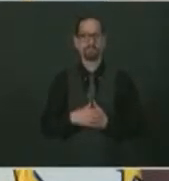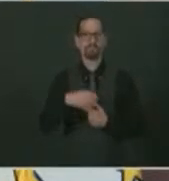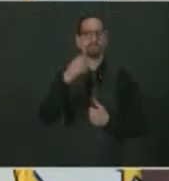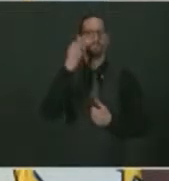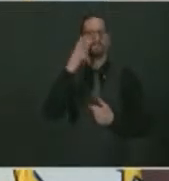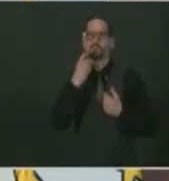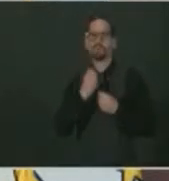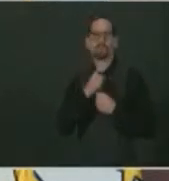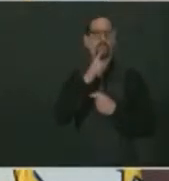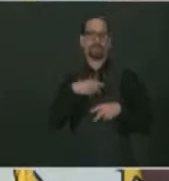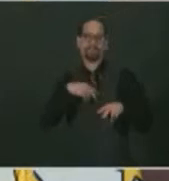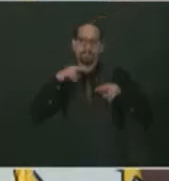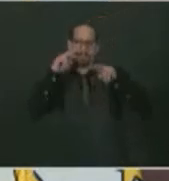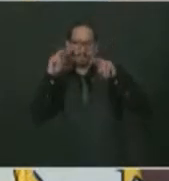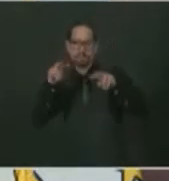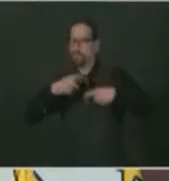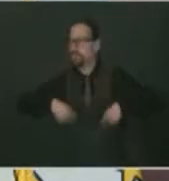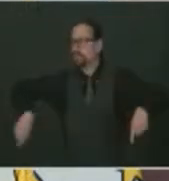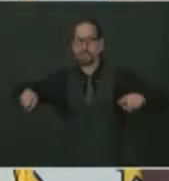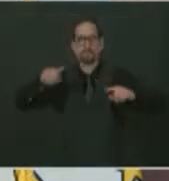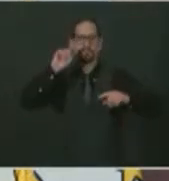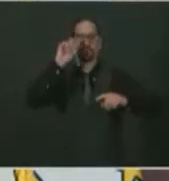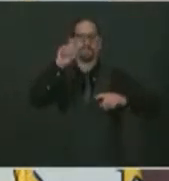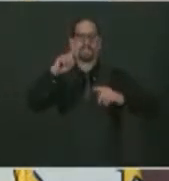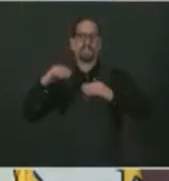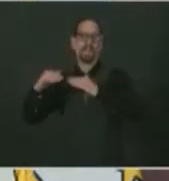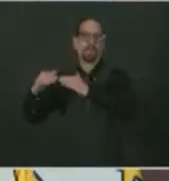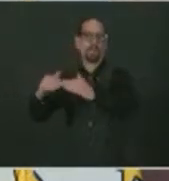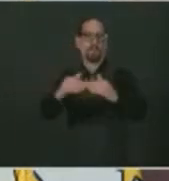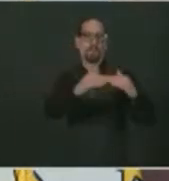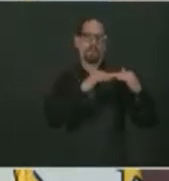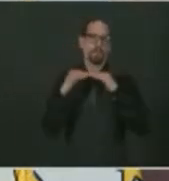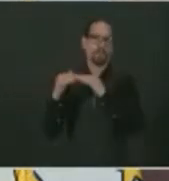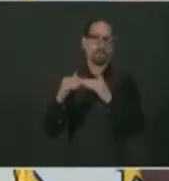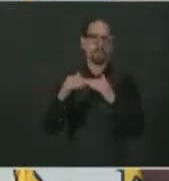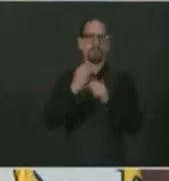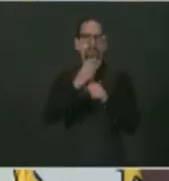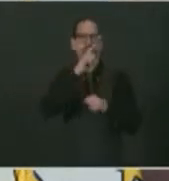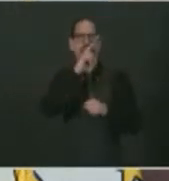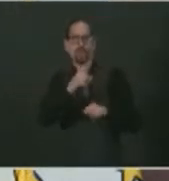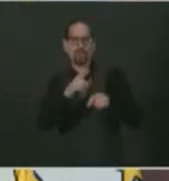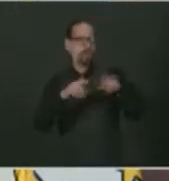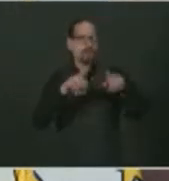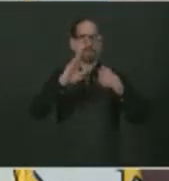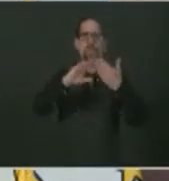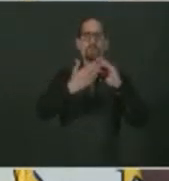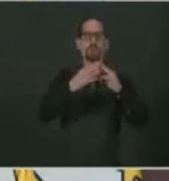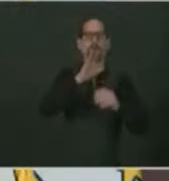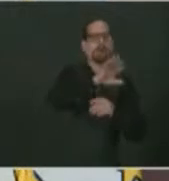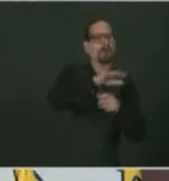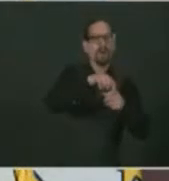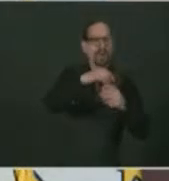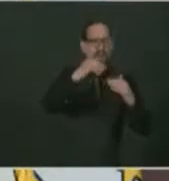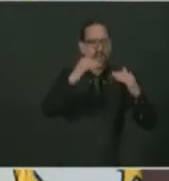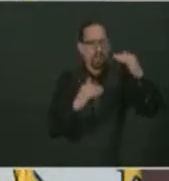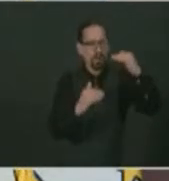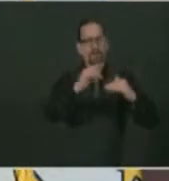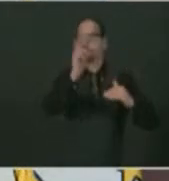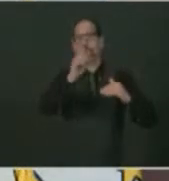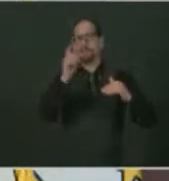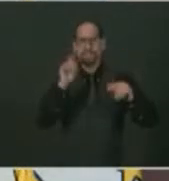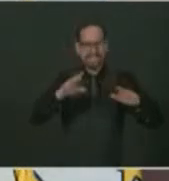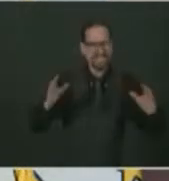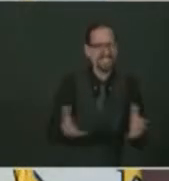be laser focused on addressing that directly. We want to make sure that our vaccination